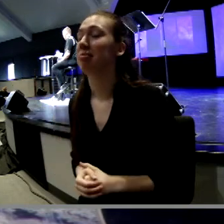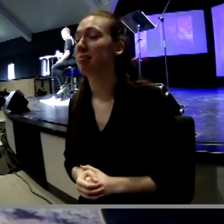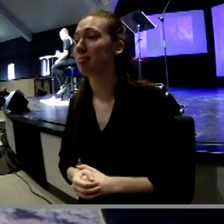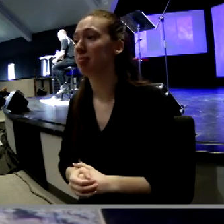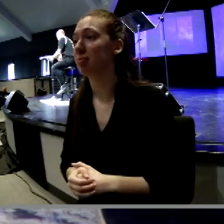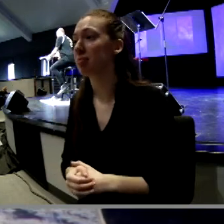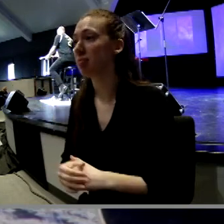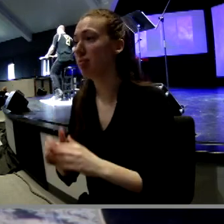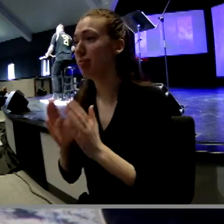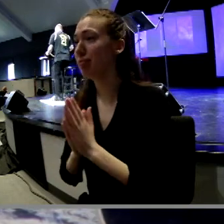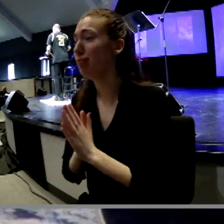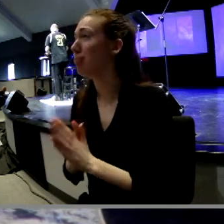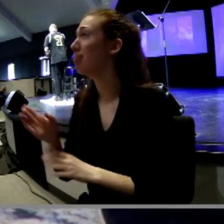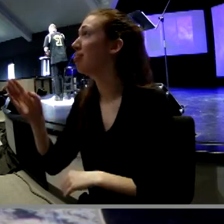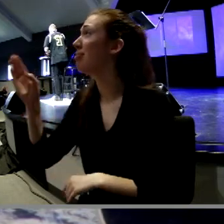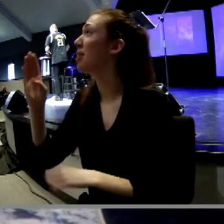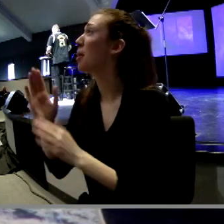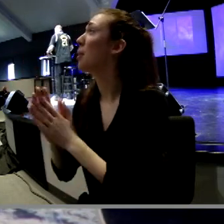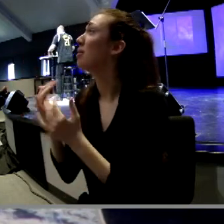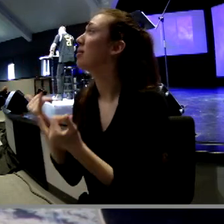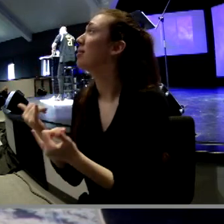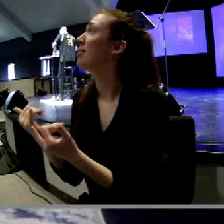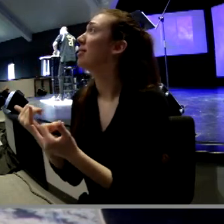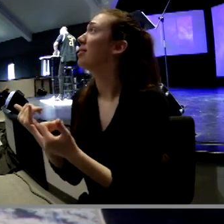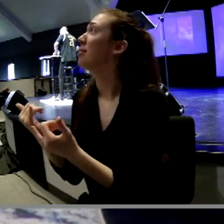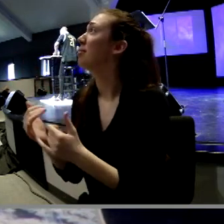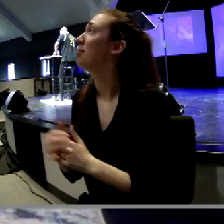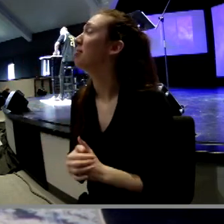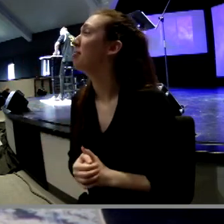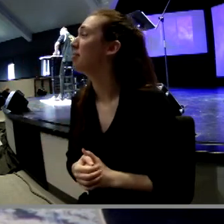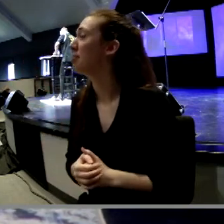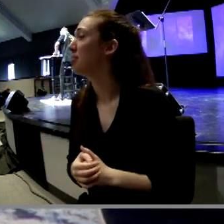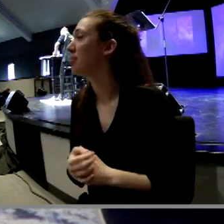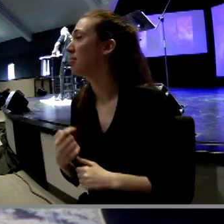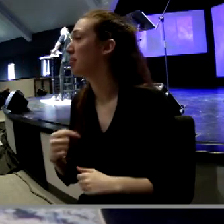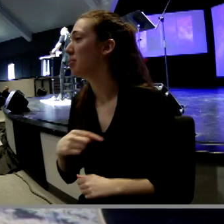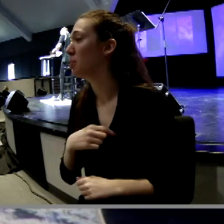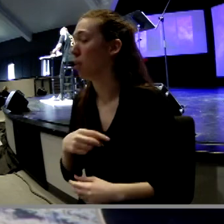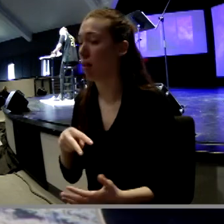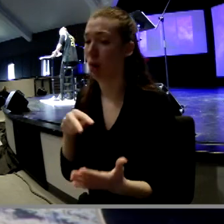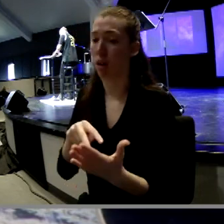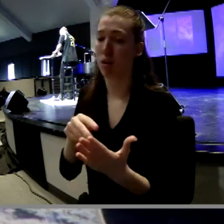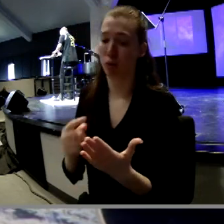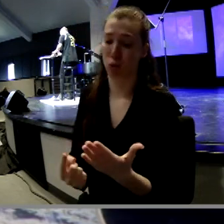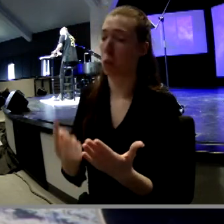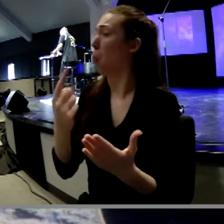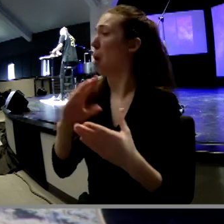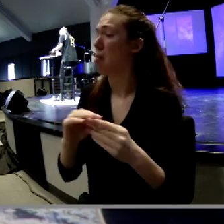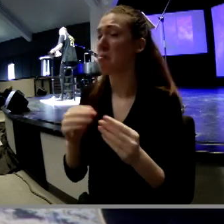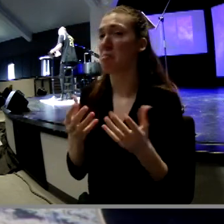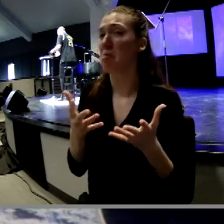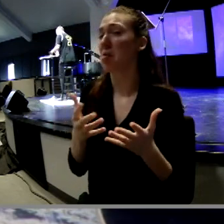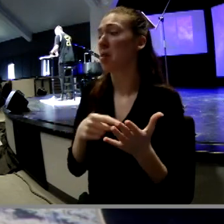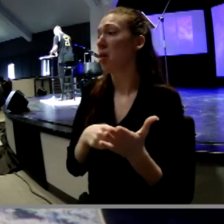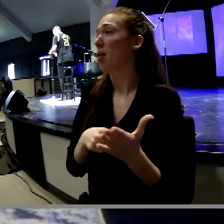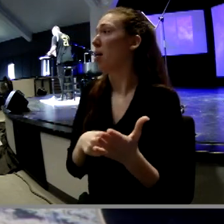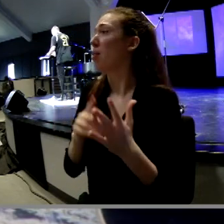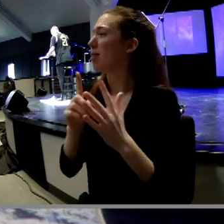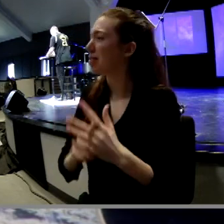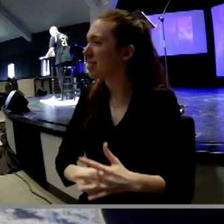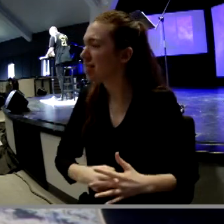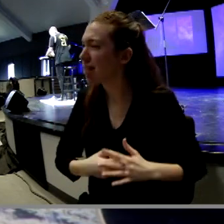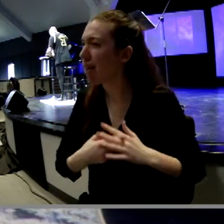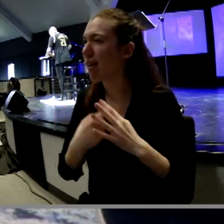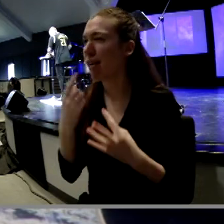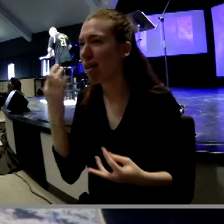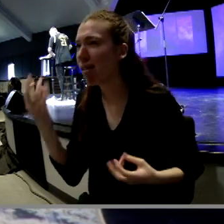God, I pray that today, as we look just at one teaching, Jesus, one parable, I pray, Lord, that we would start to think about people